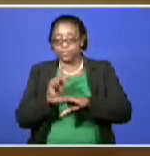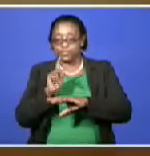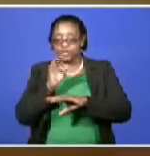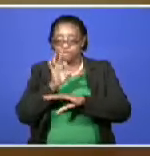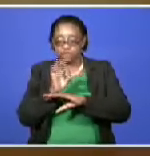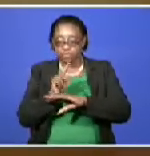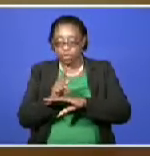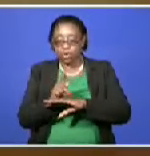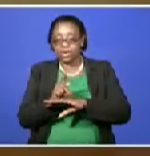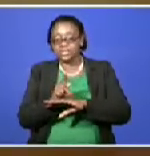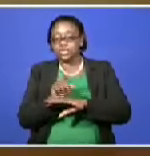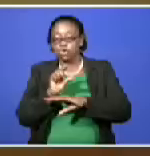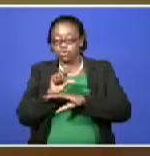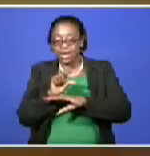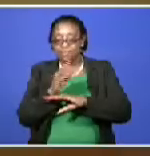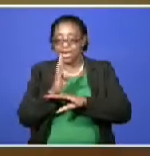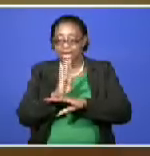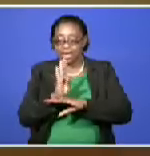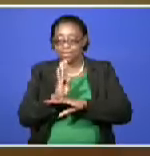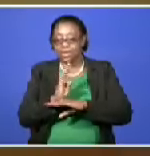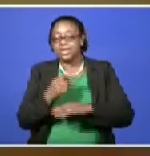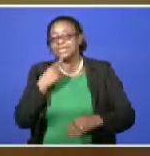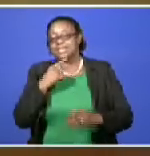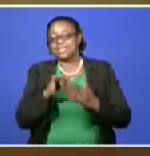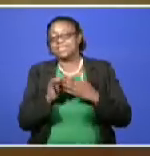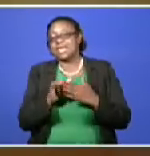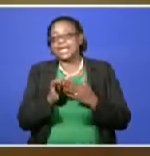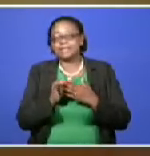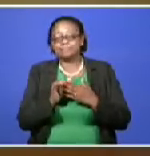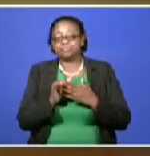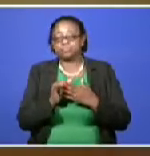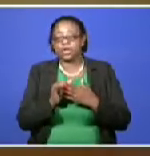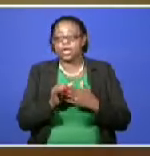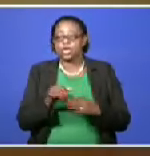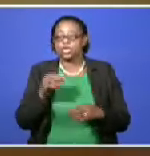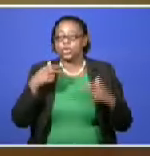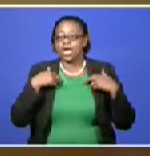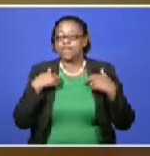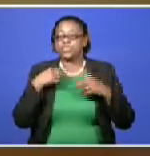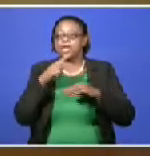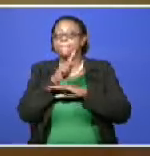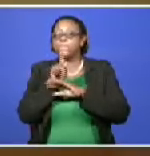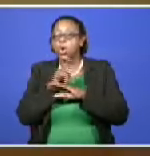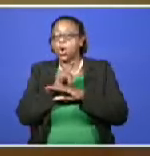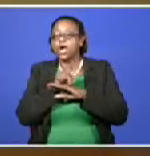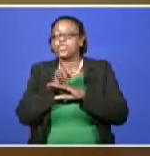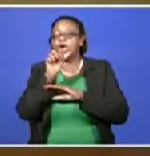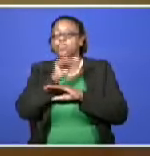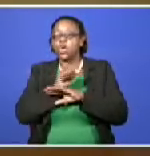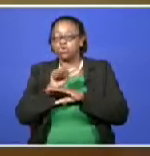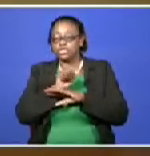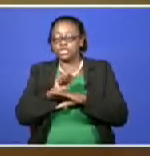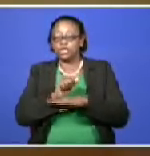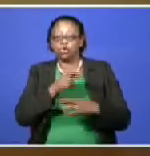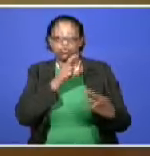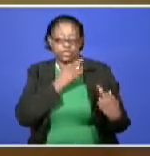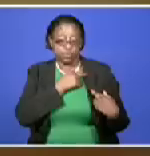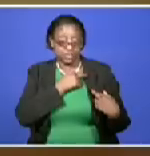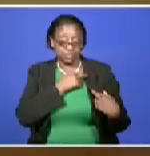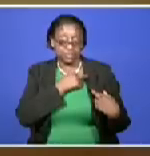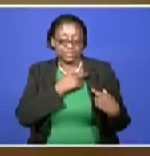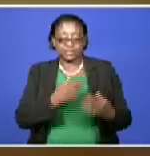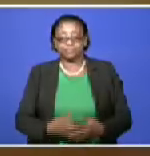Grand Bahama, the power company is regulated by the Port Authority. So I don't want to speak specifically to the